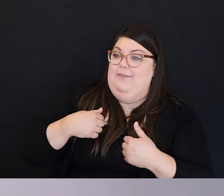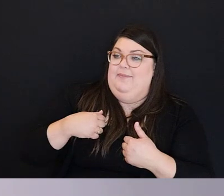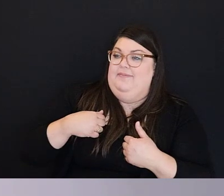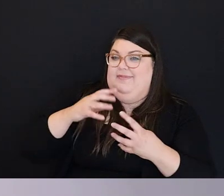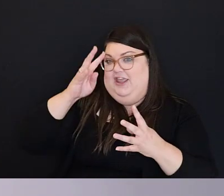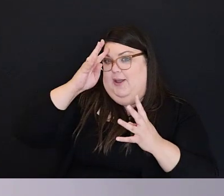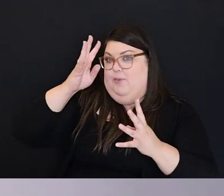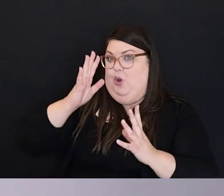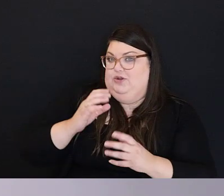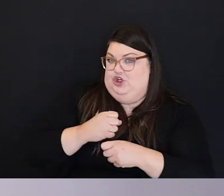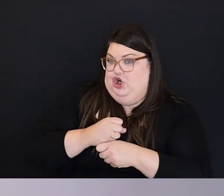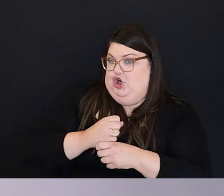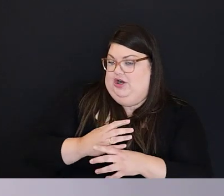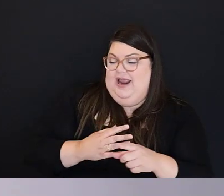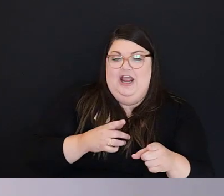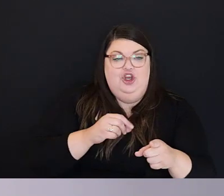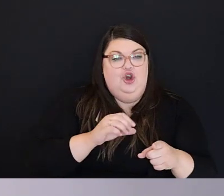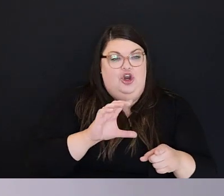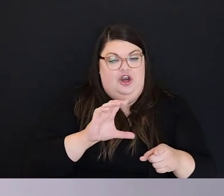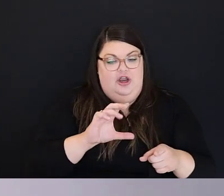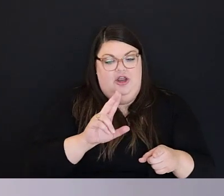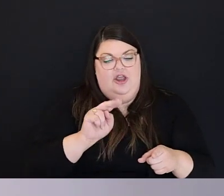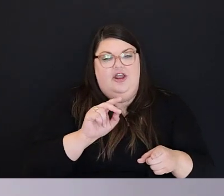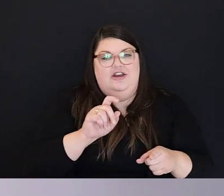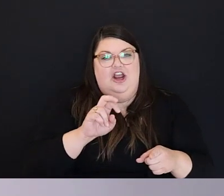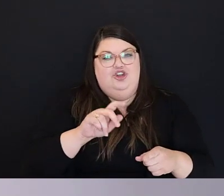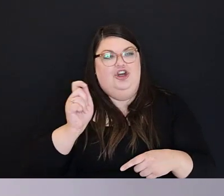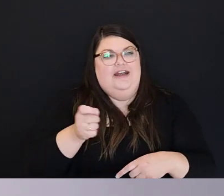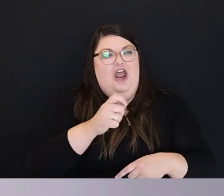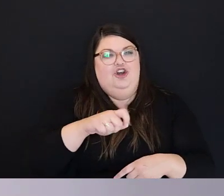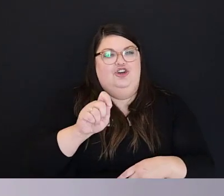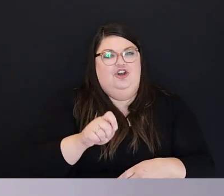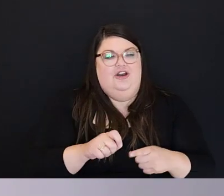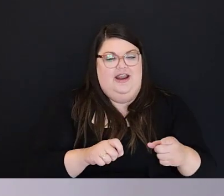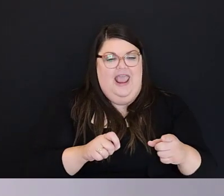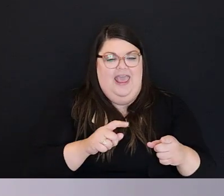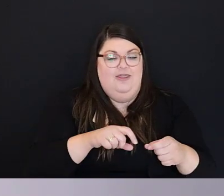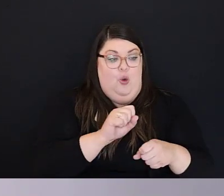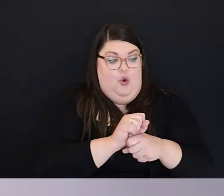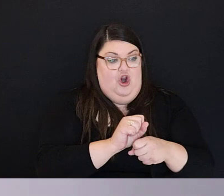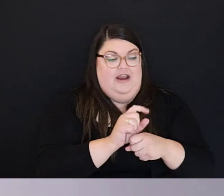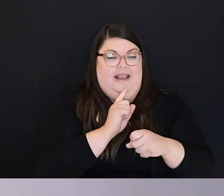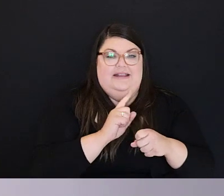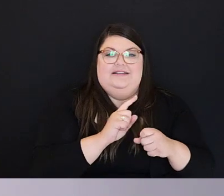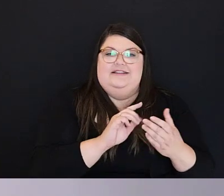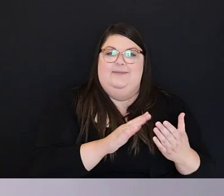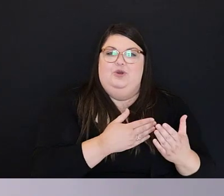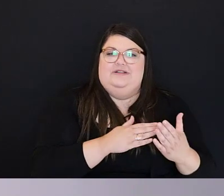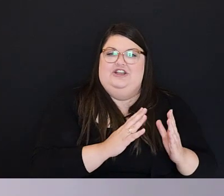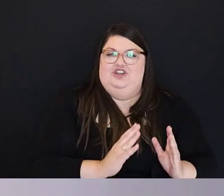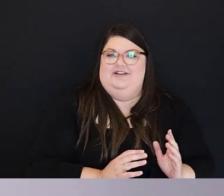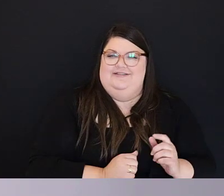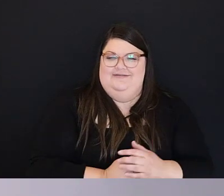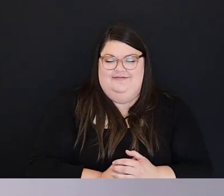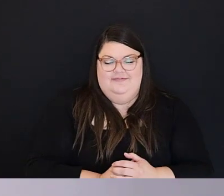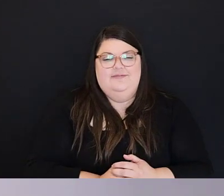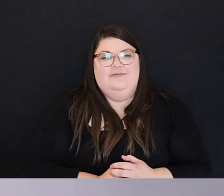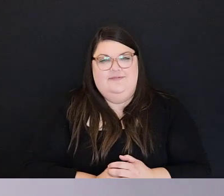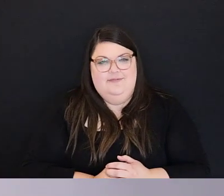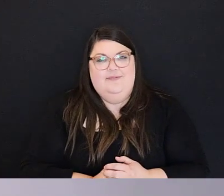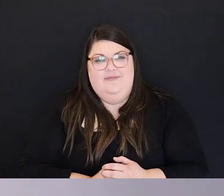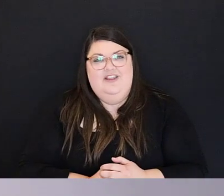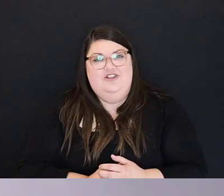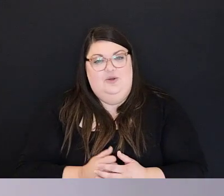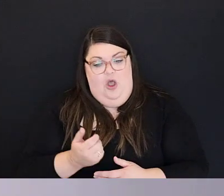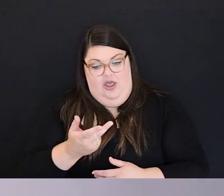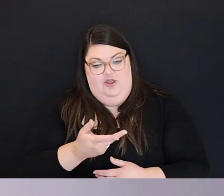work are the musicians. Yeah. And I thought that was so great because, especially for presenting works, I think in the context of all